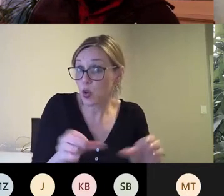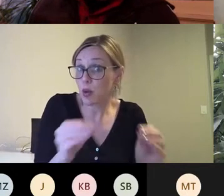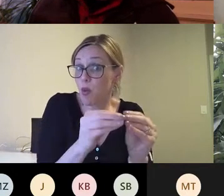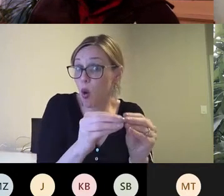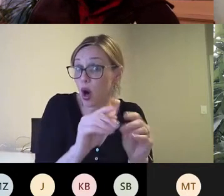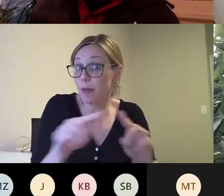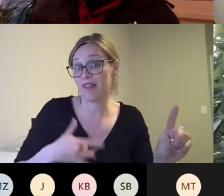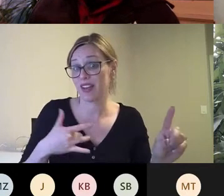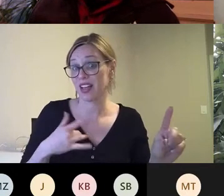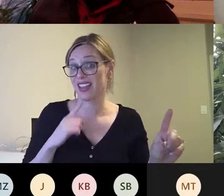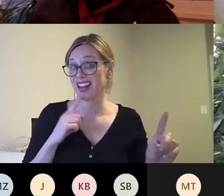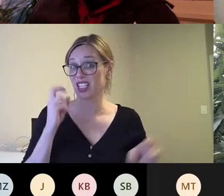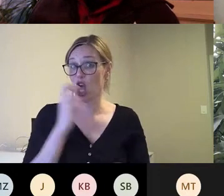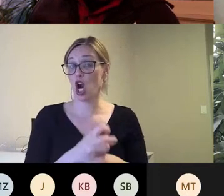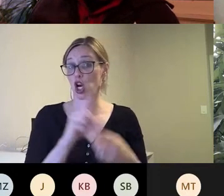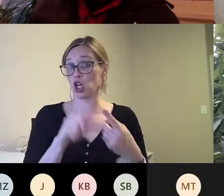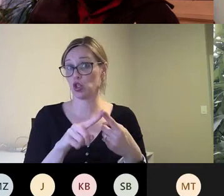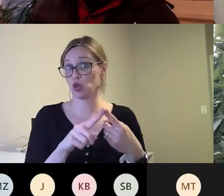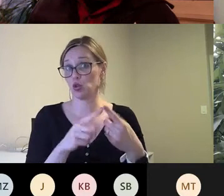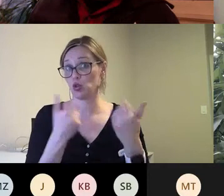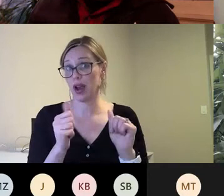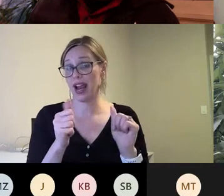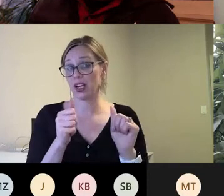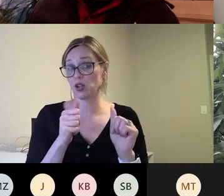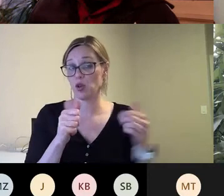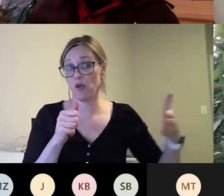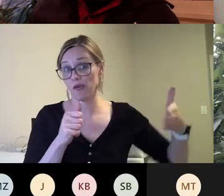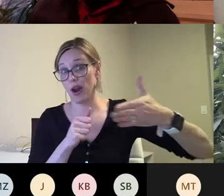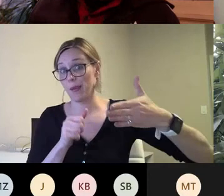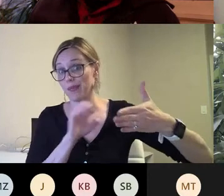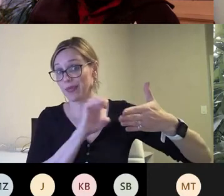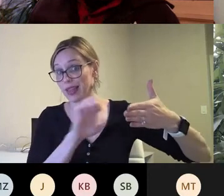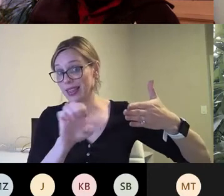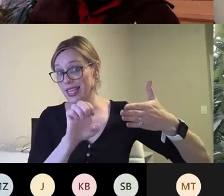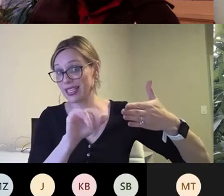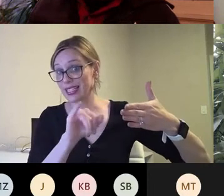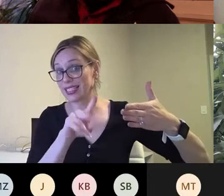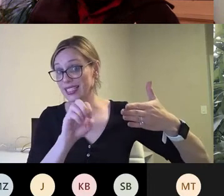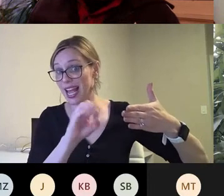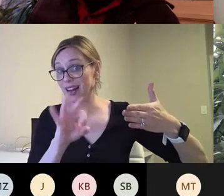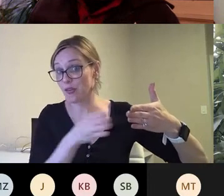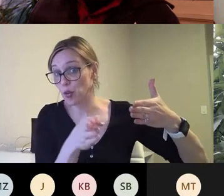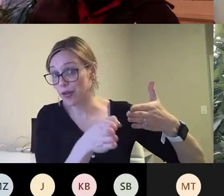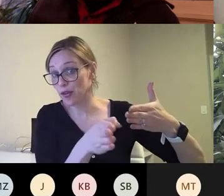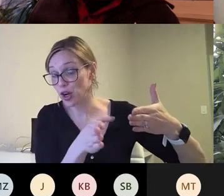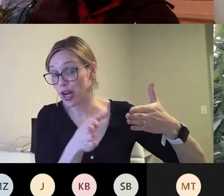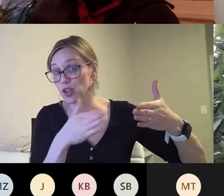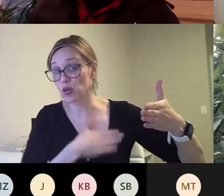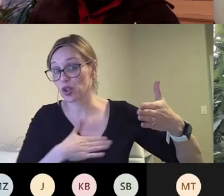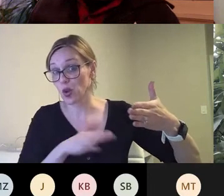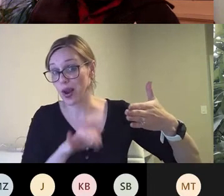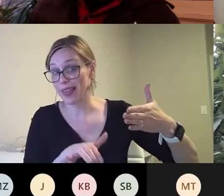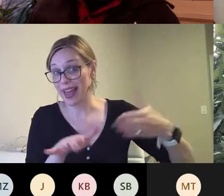it's very difficult to get through east side of the river and enjoy that area because